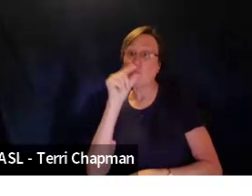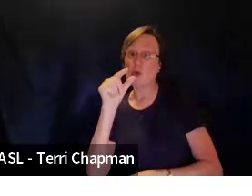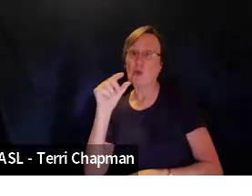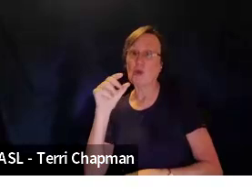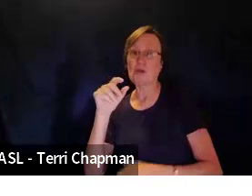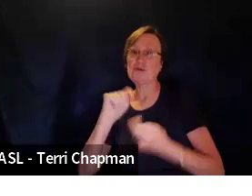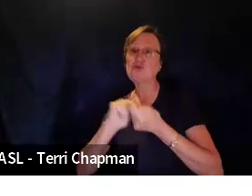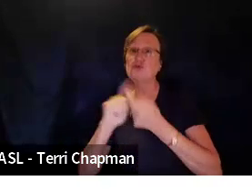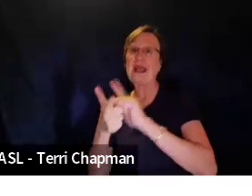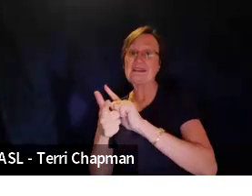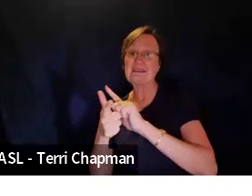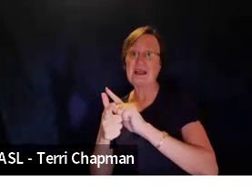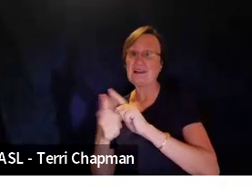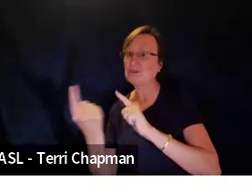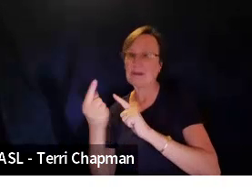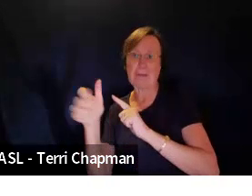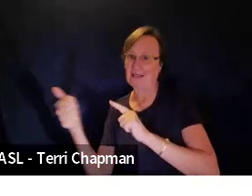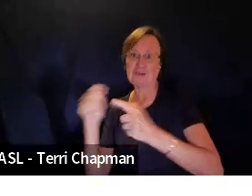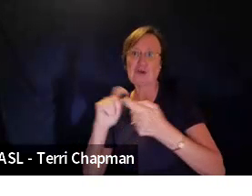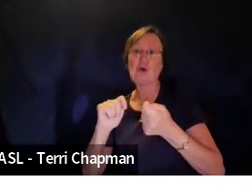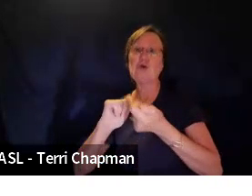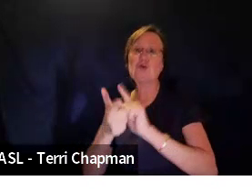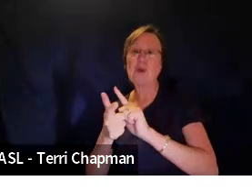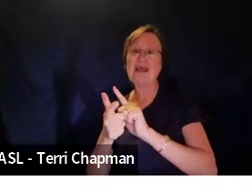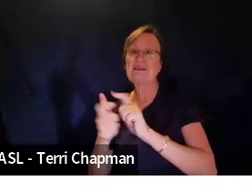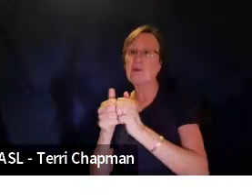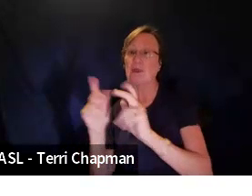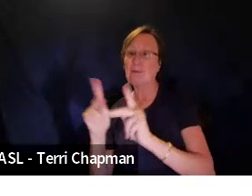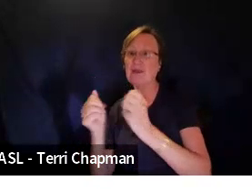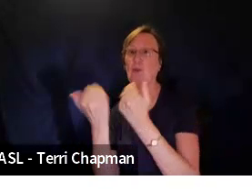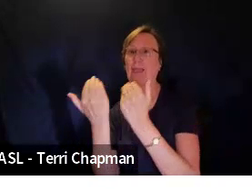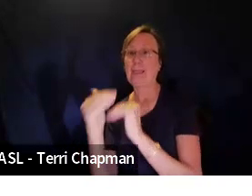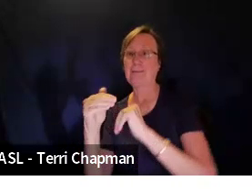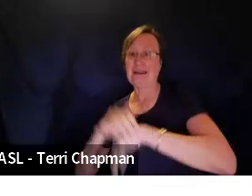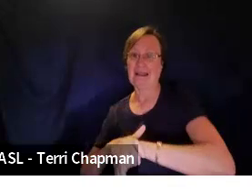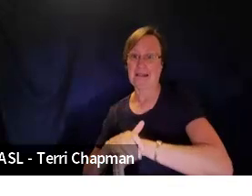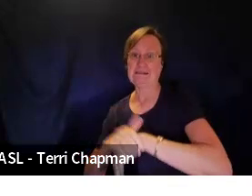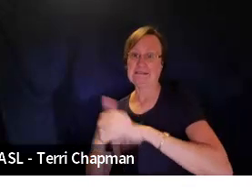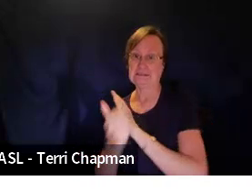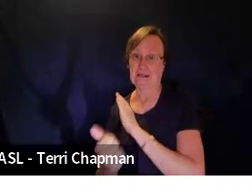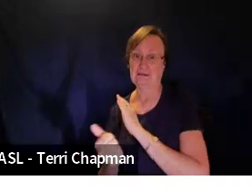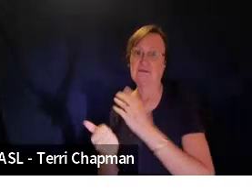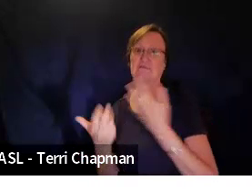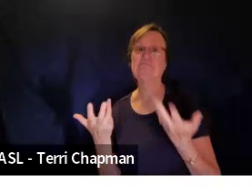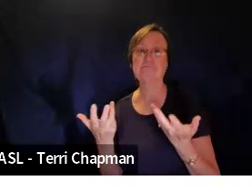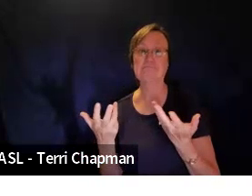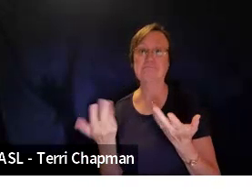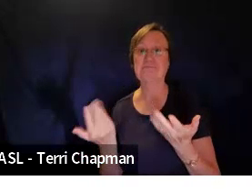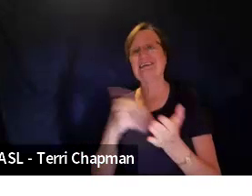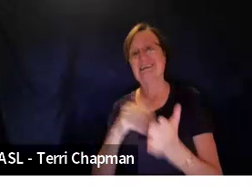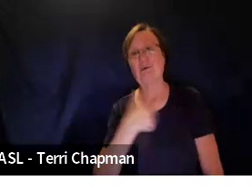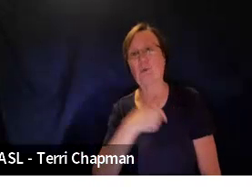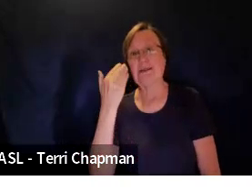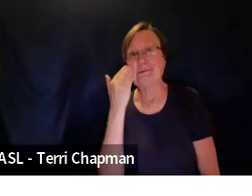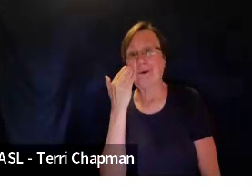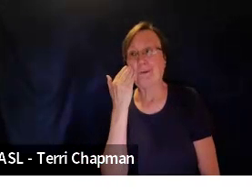to translate and communicate with individuals with limited English proficiency? And again, we know, even just